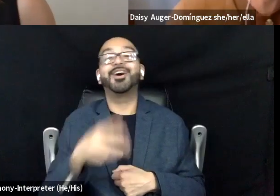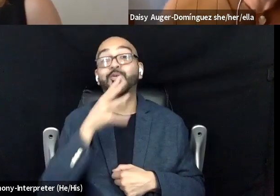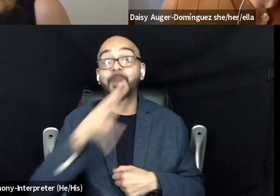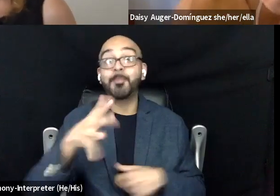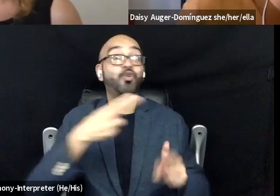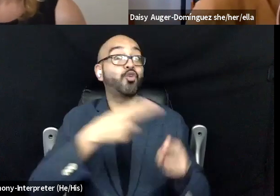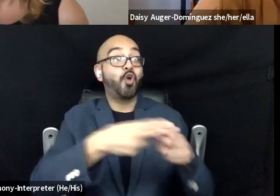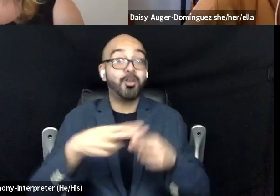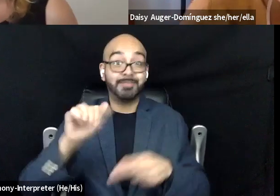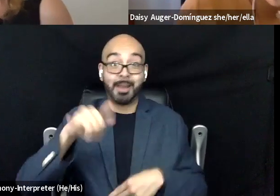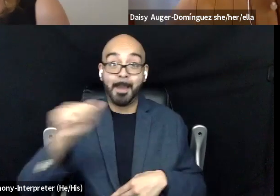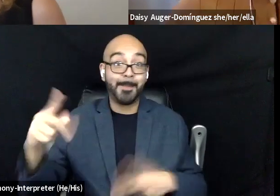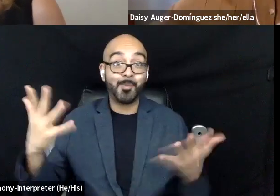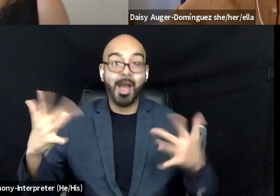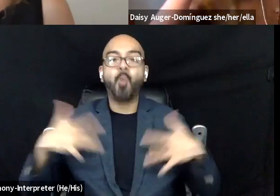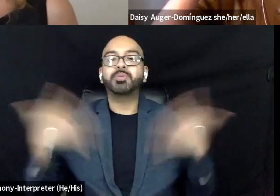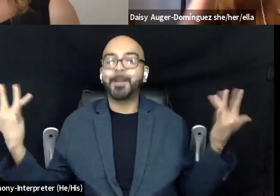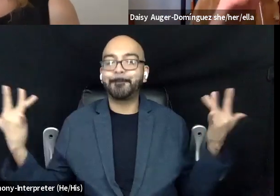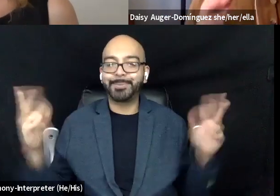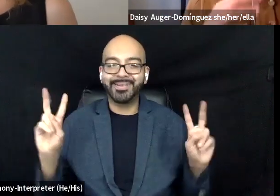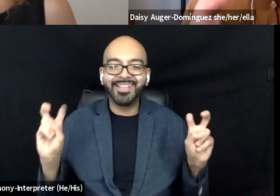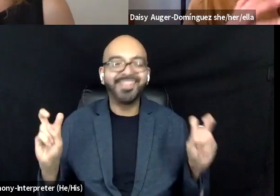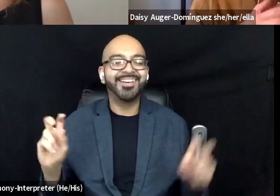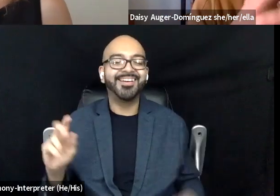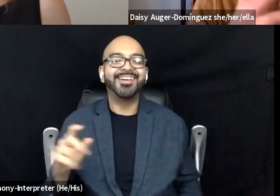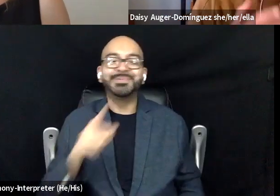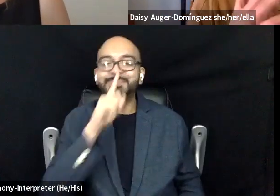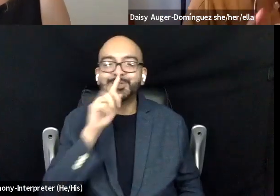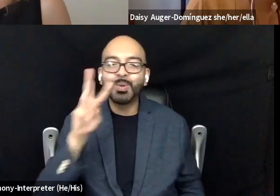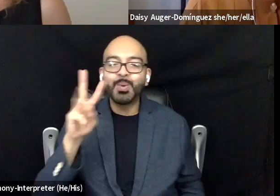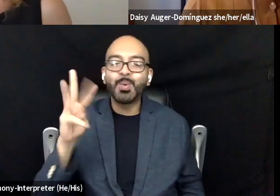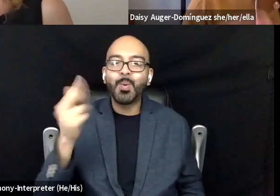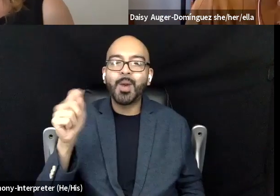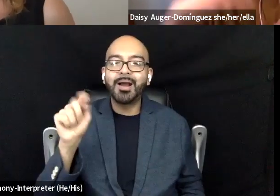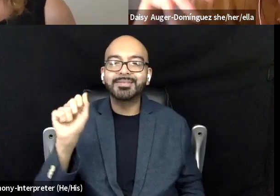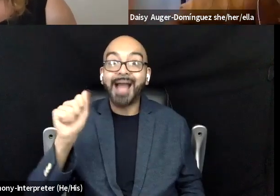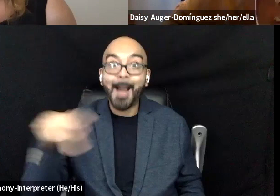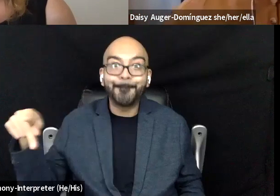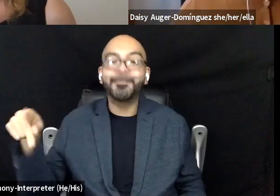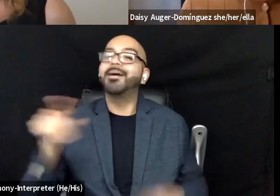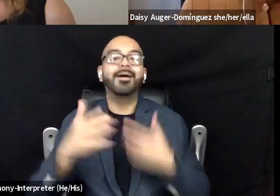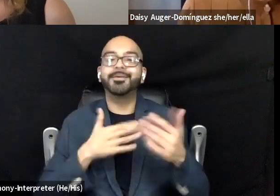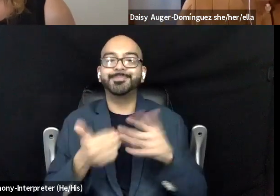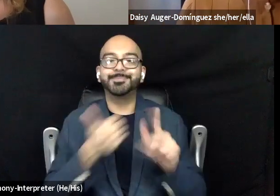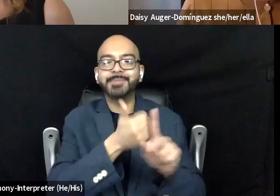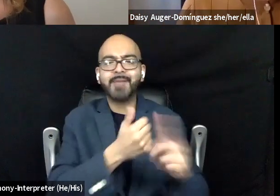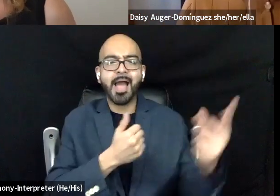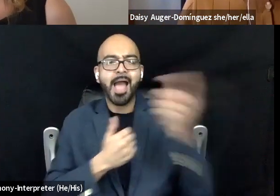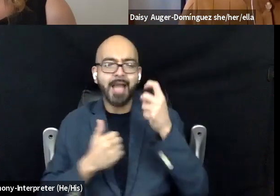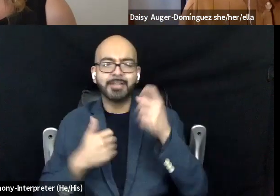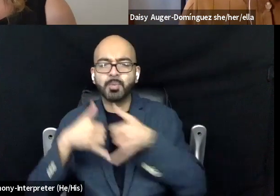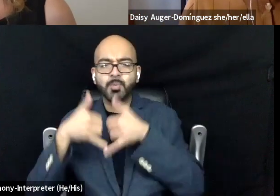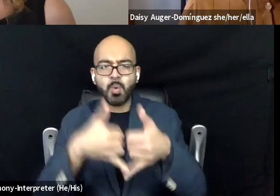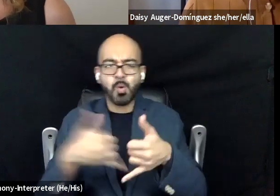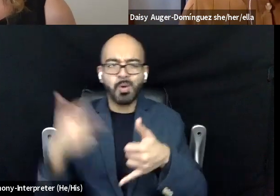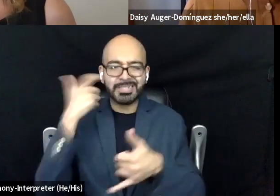me a "What's up," where she was asking me about an award that I received, and because she wants to show it off to somebody.